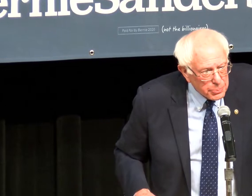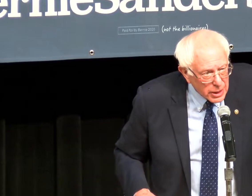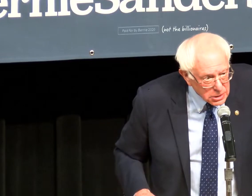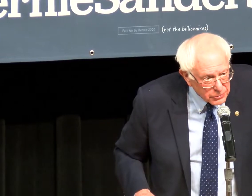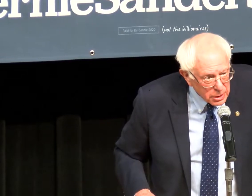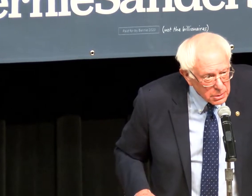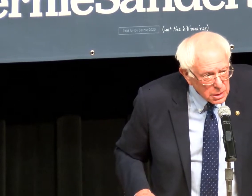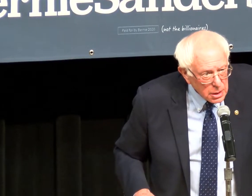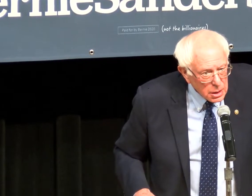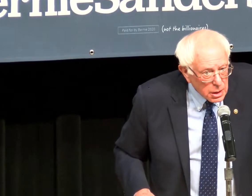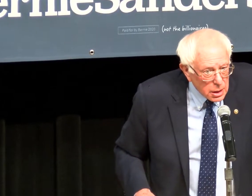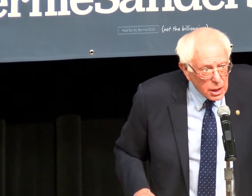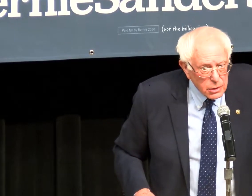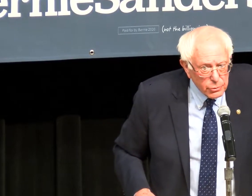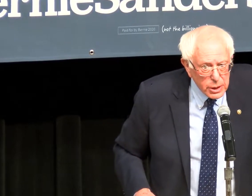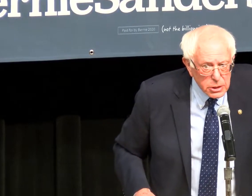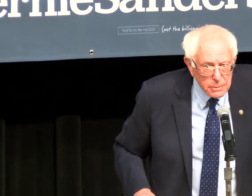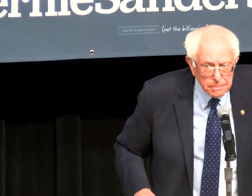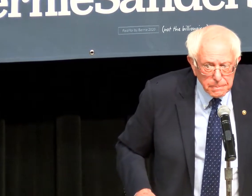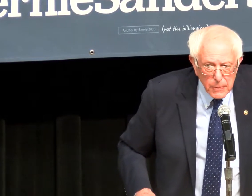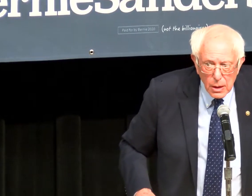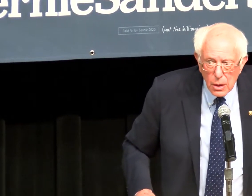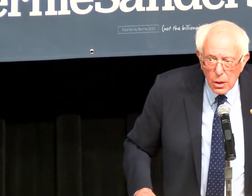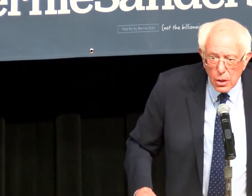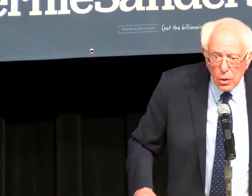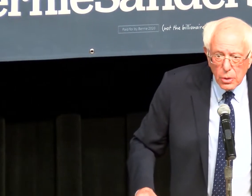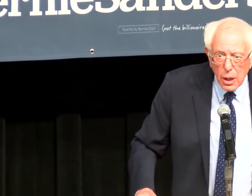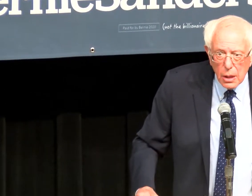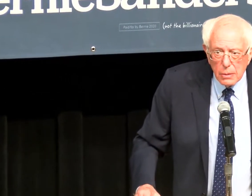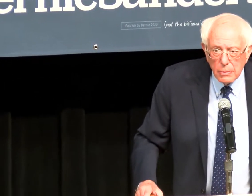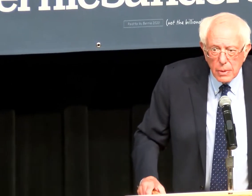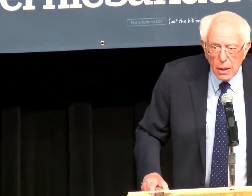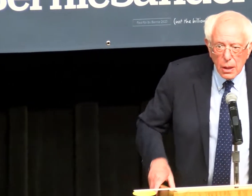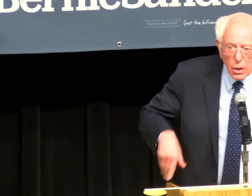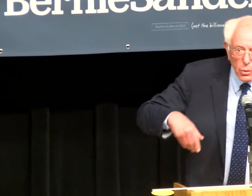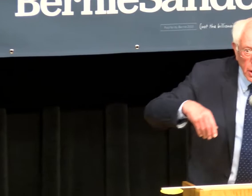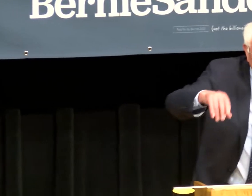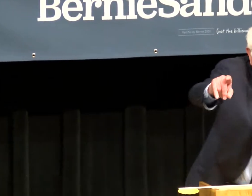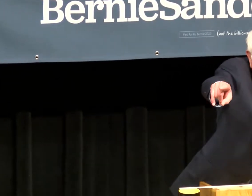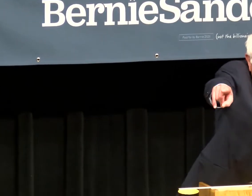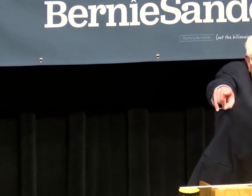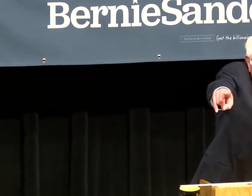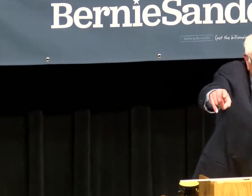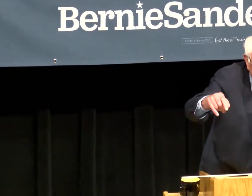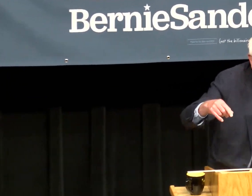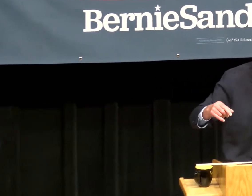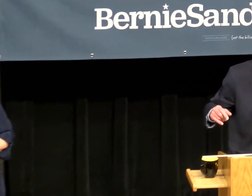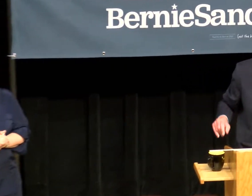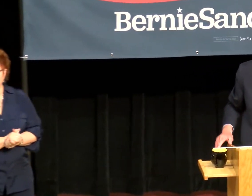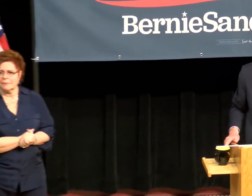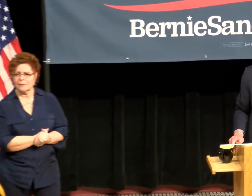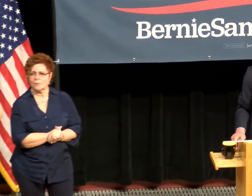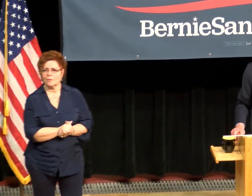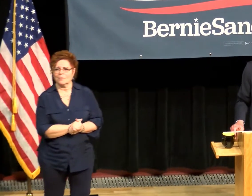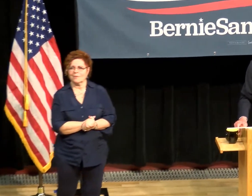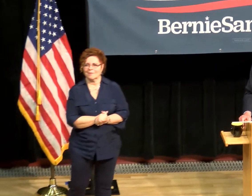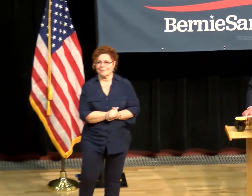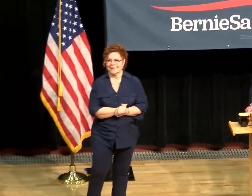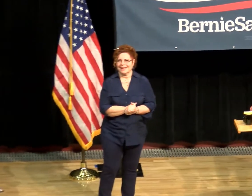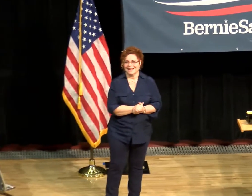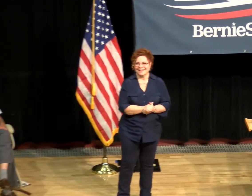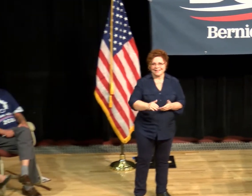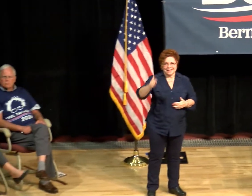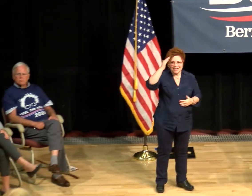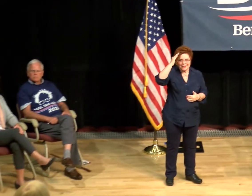more comprehensively, and I thank you for raising it. Okay. Okay. Yeah, ma'am, right there. Yes.